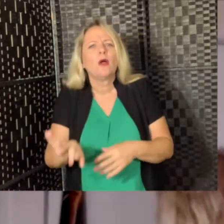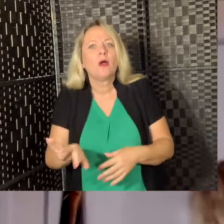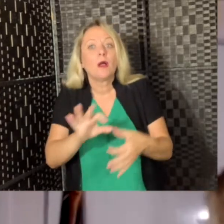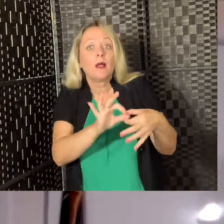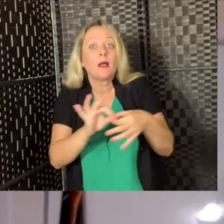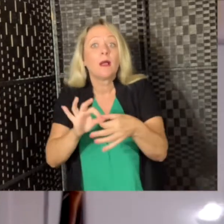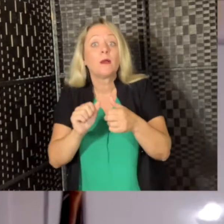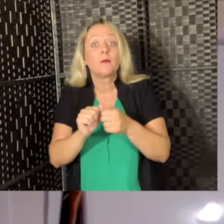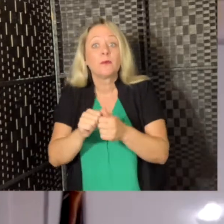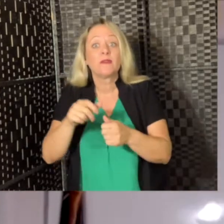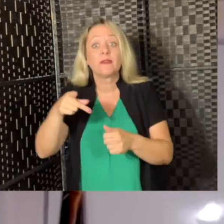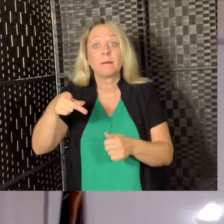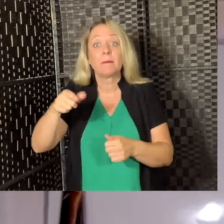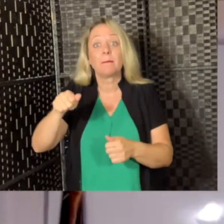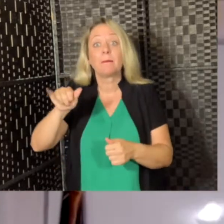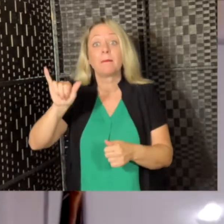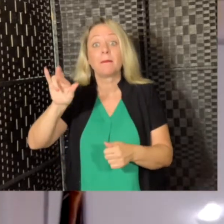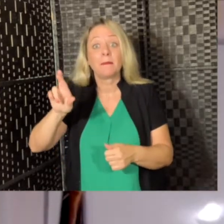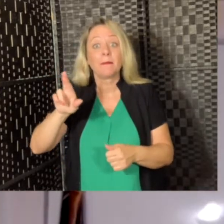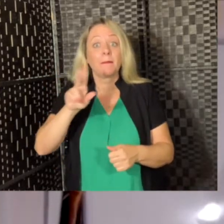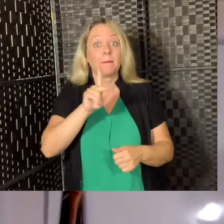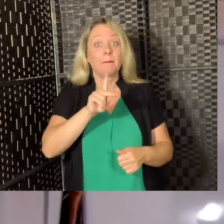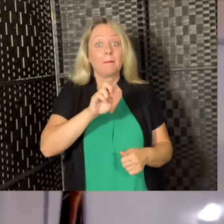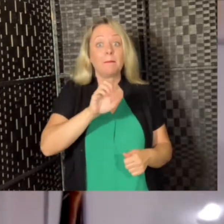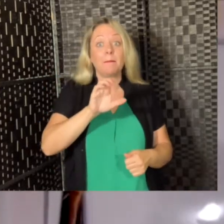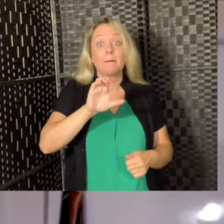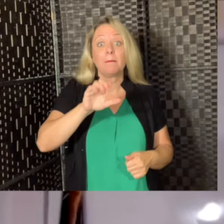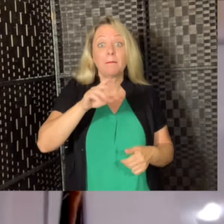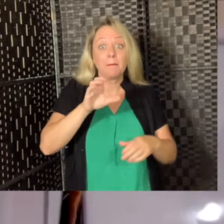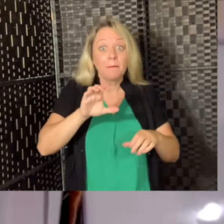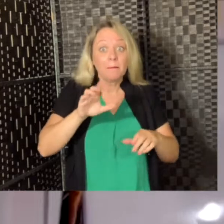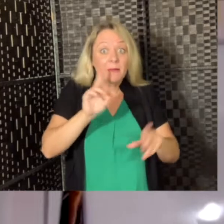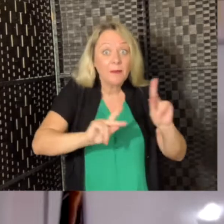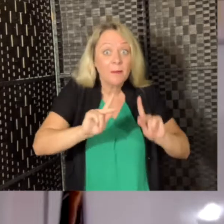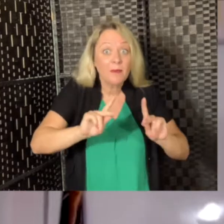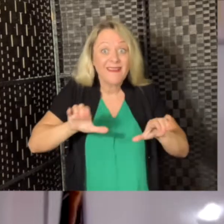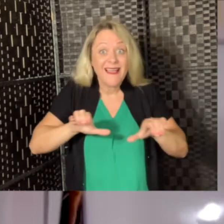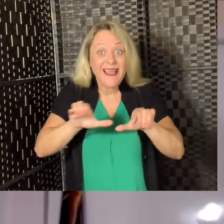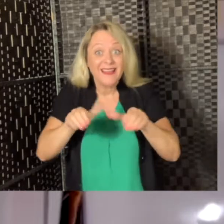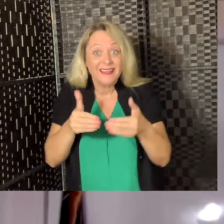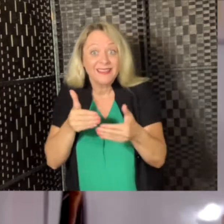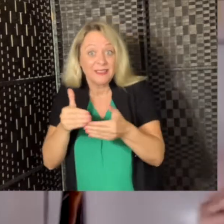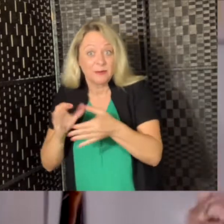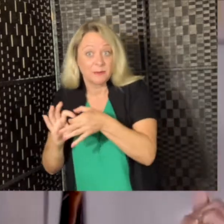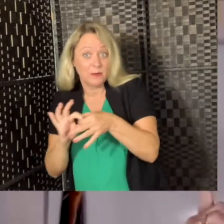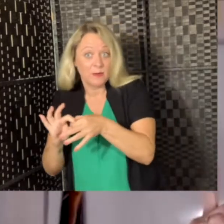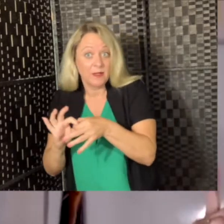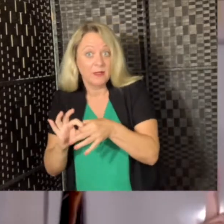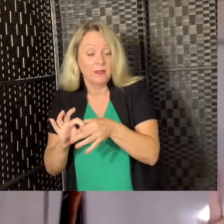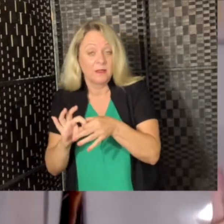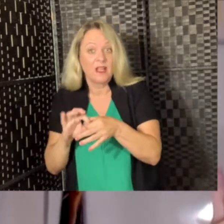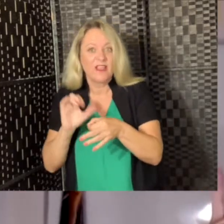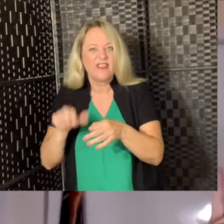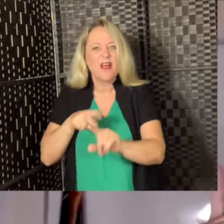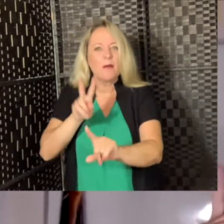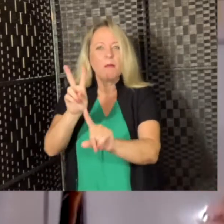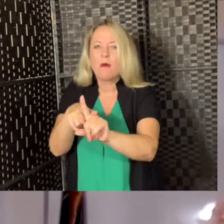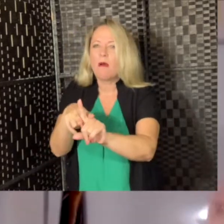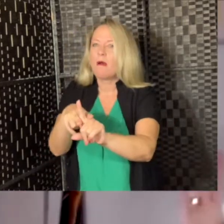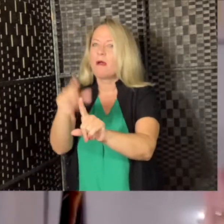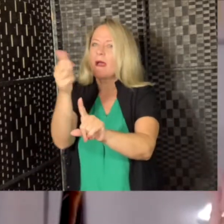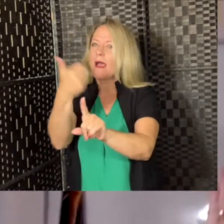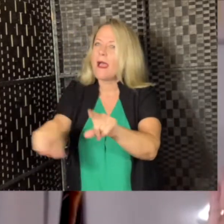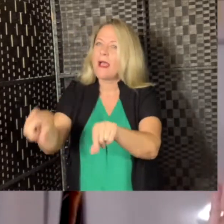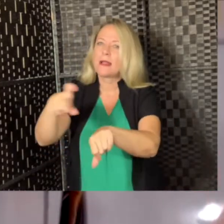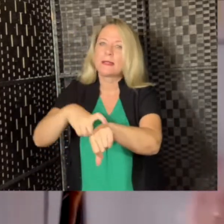people activating intimate relating. That applies to any time there are two beings or